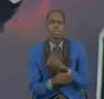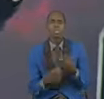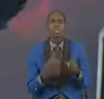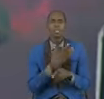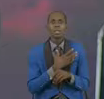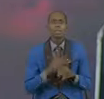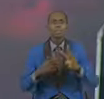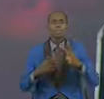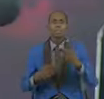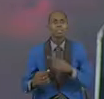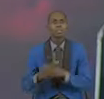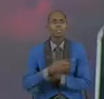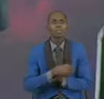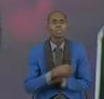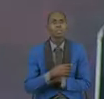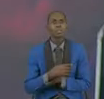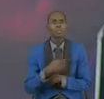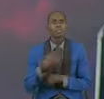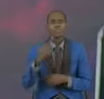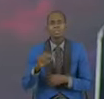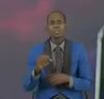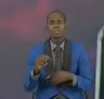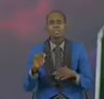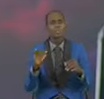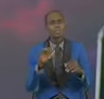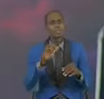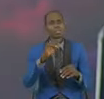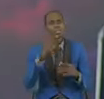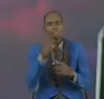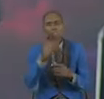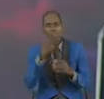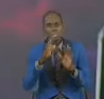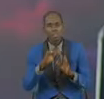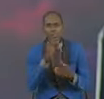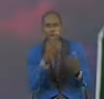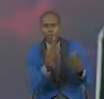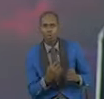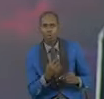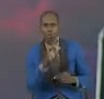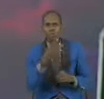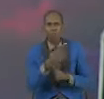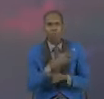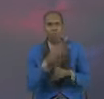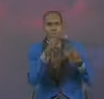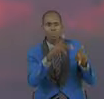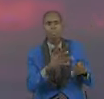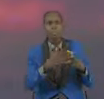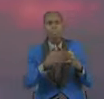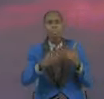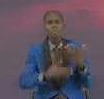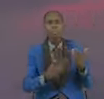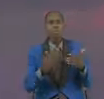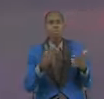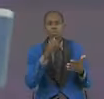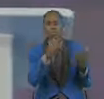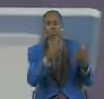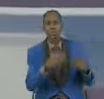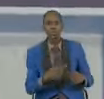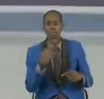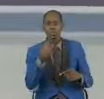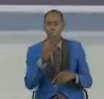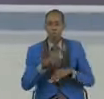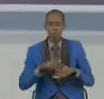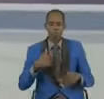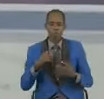day, the speaker did not come. They said, come on again. Third day, speaker did not come. They said, come again. That's how the